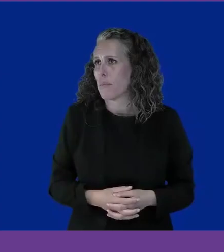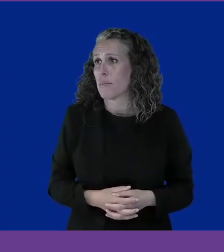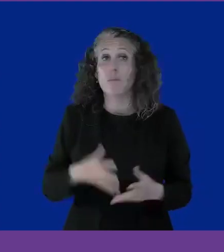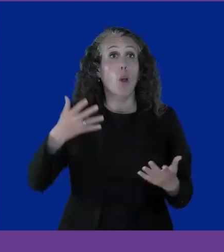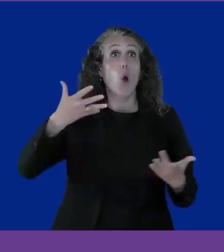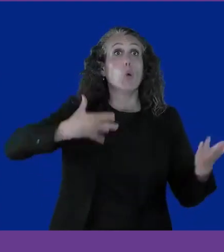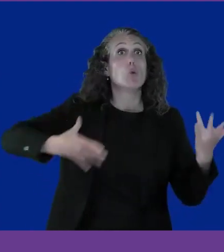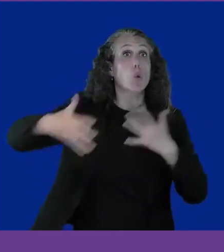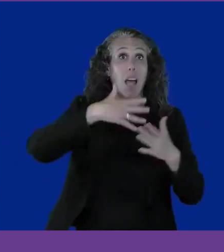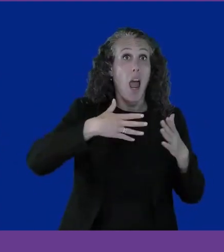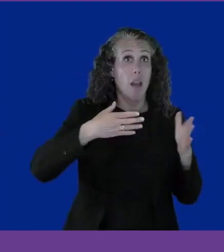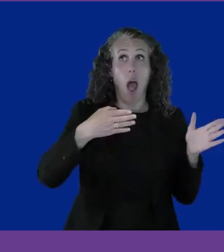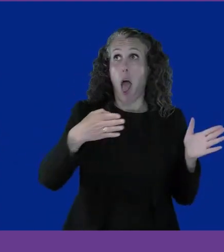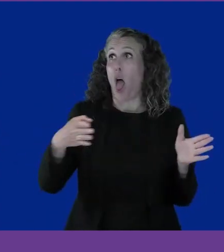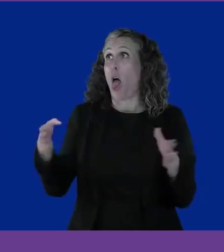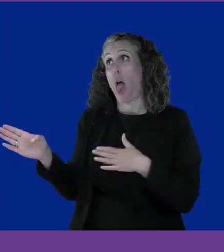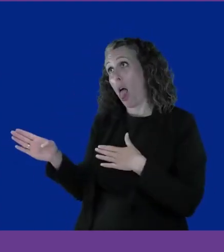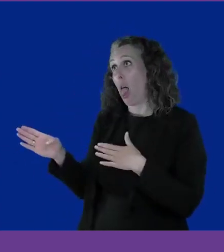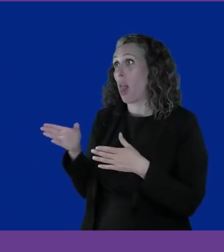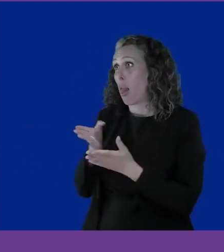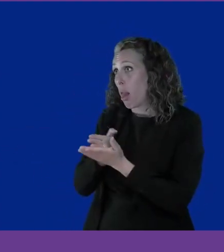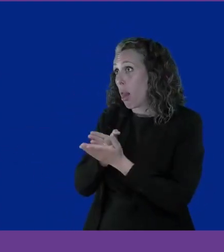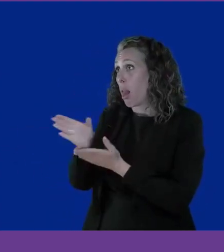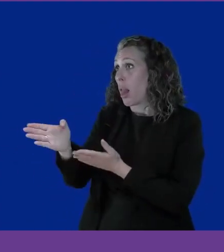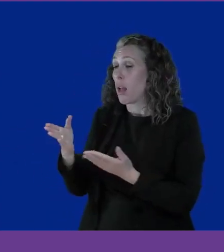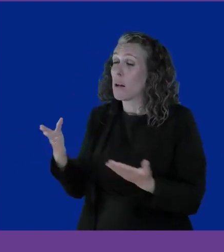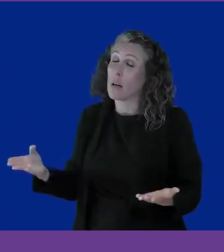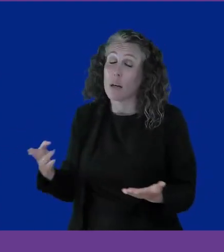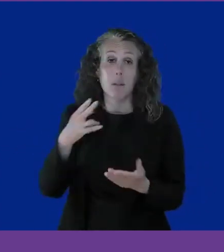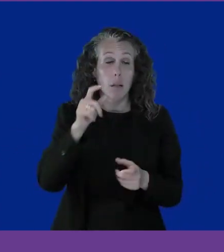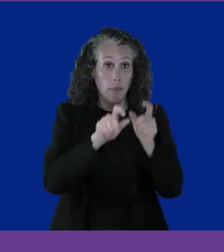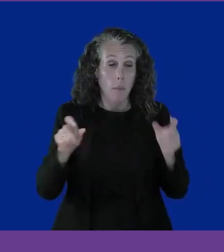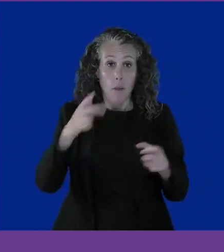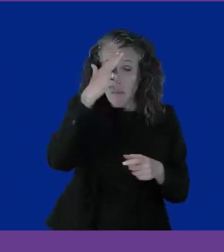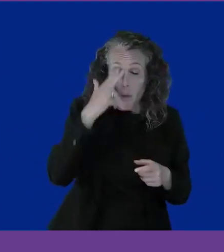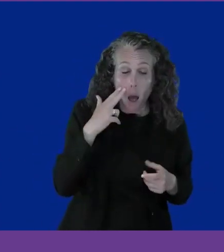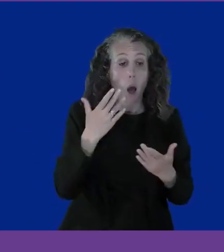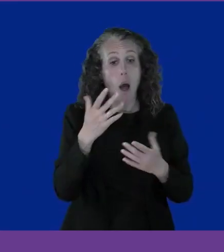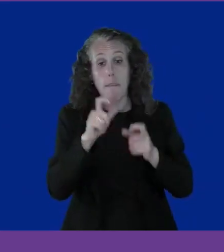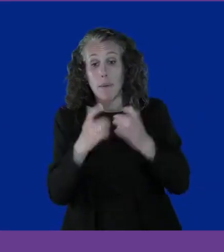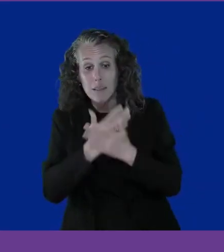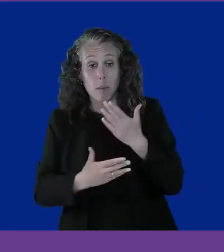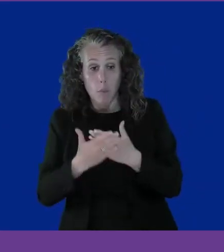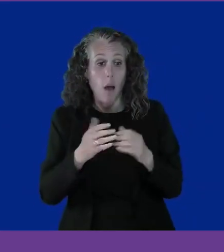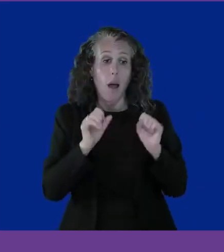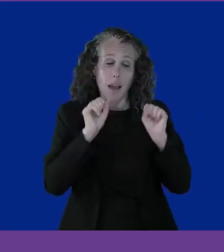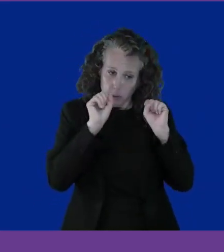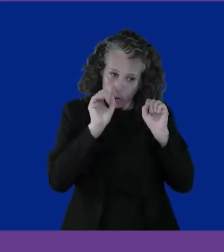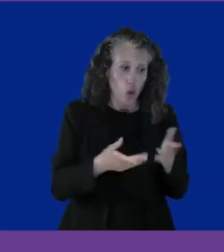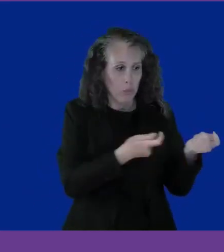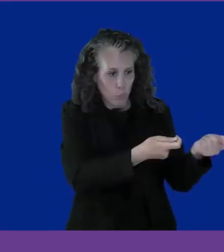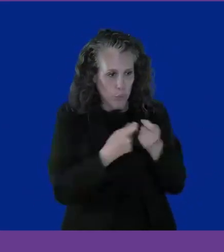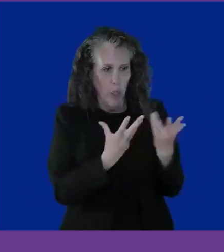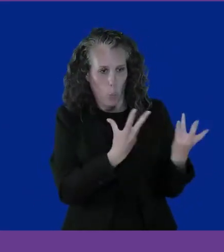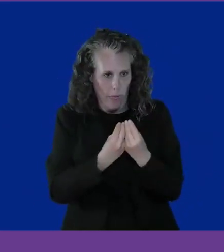one direction, I think that visually impaired people and disabled people should be allowed to go the same way.